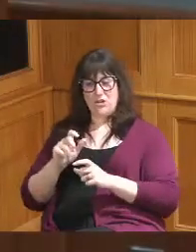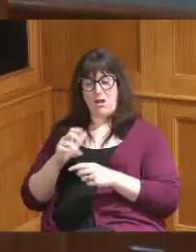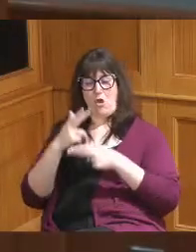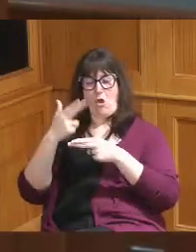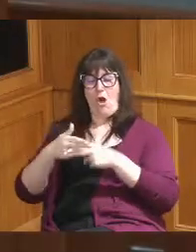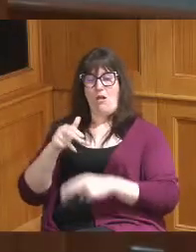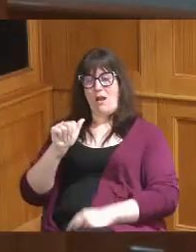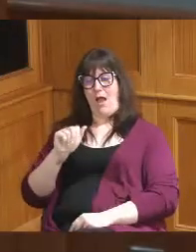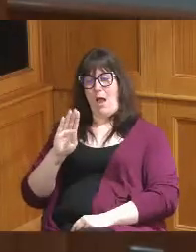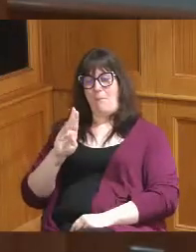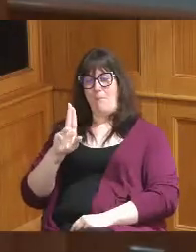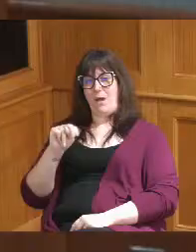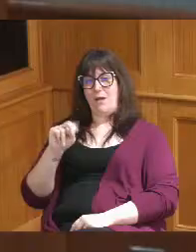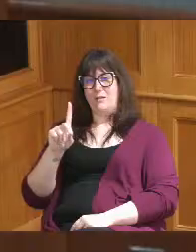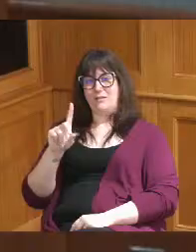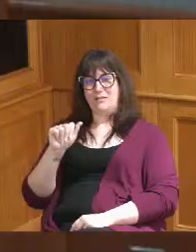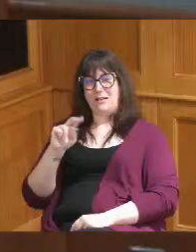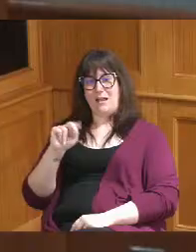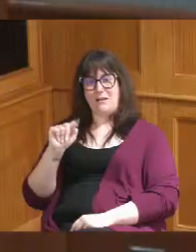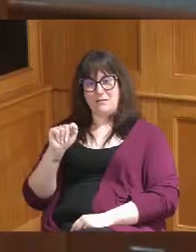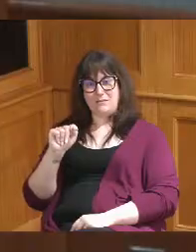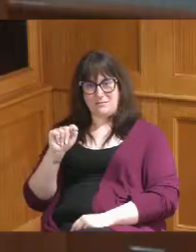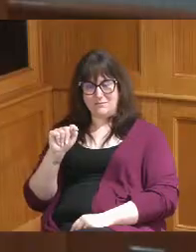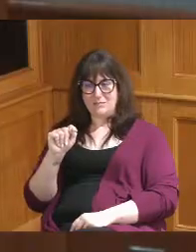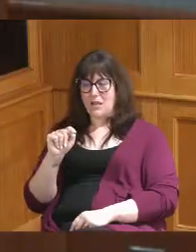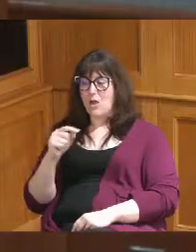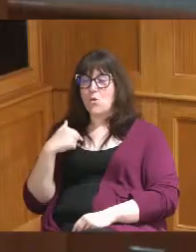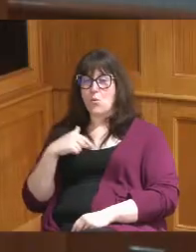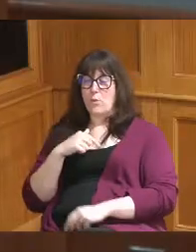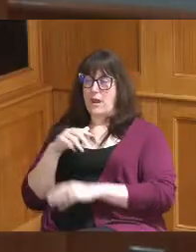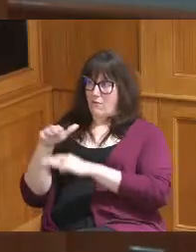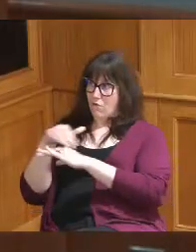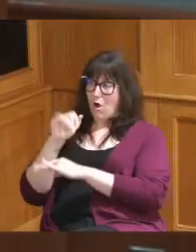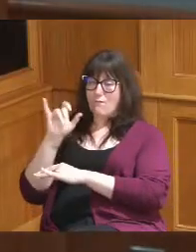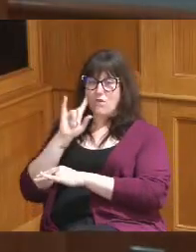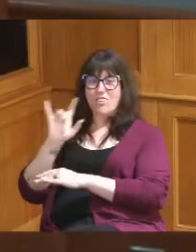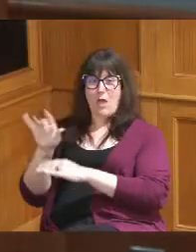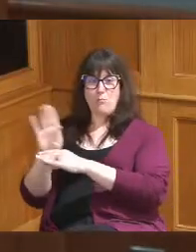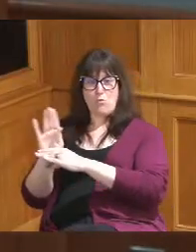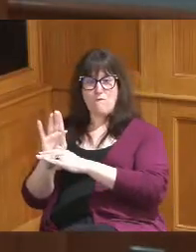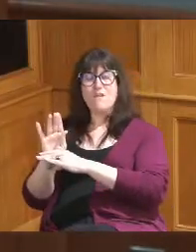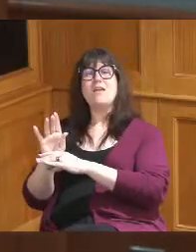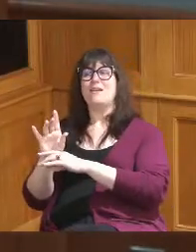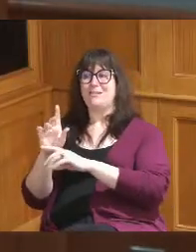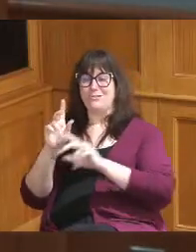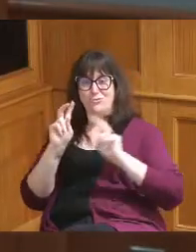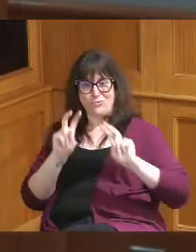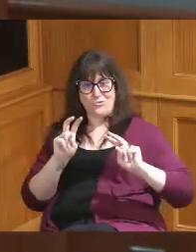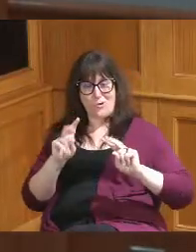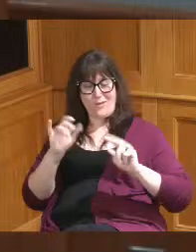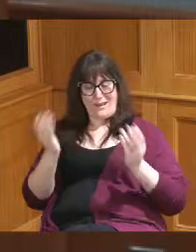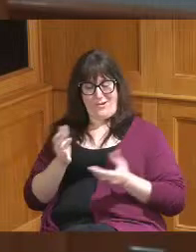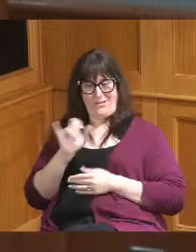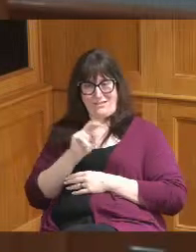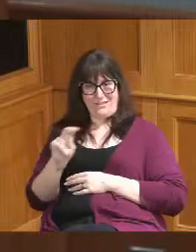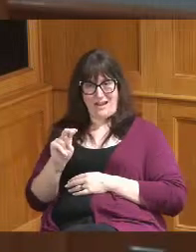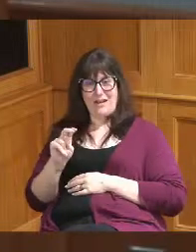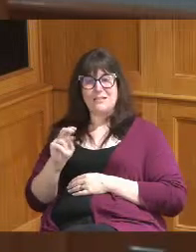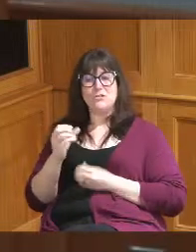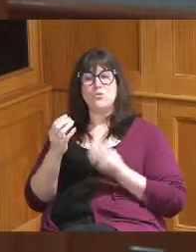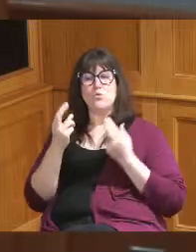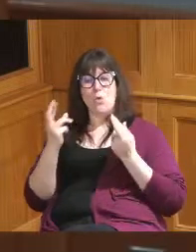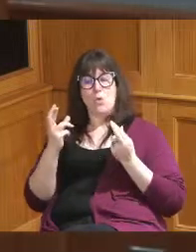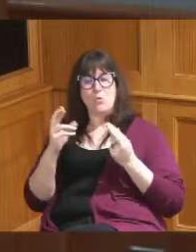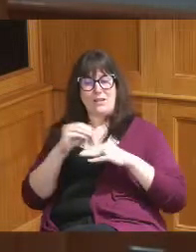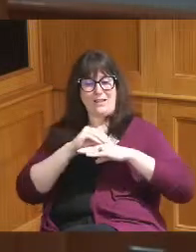to the Cincinnati area, again, to have people come and hear inspiring stories of hope and living donation to